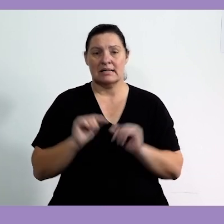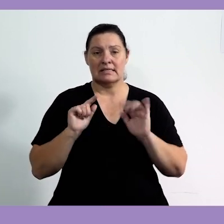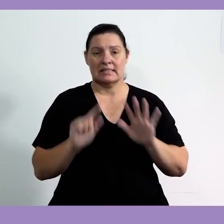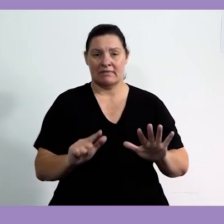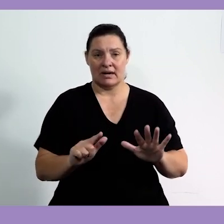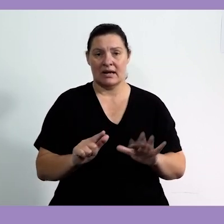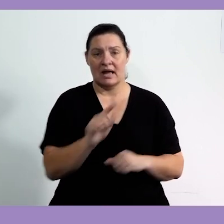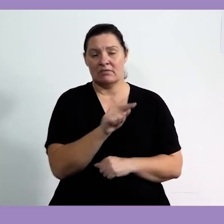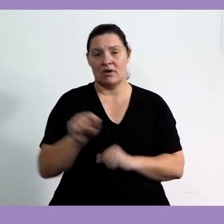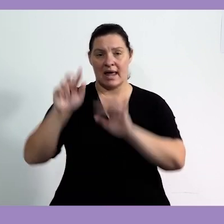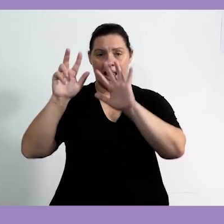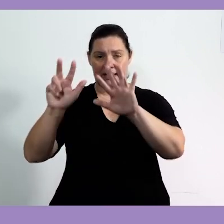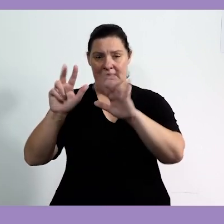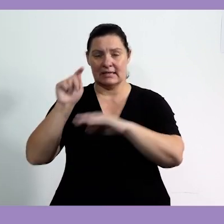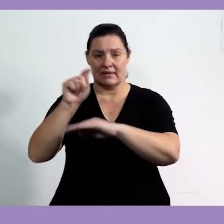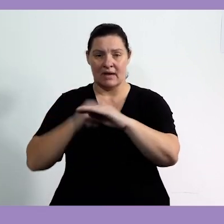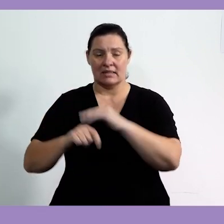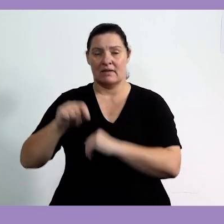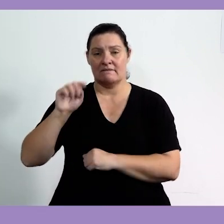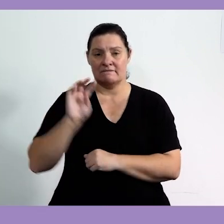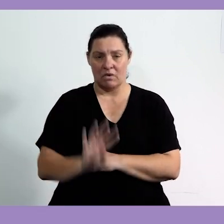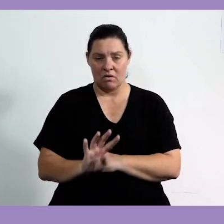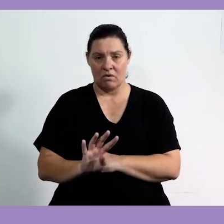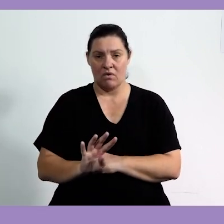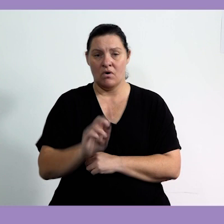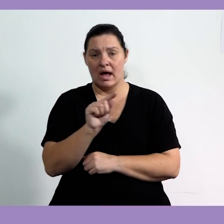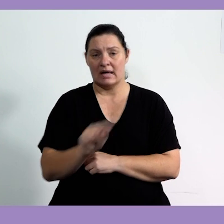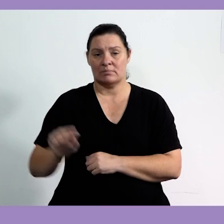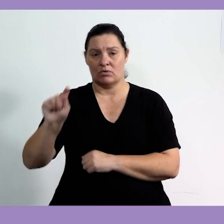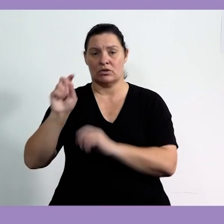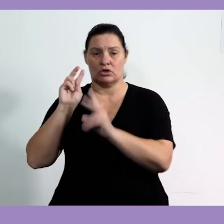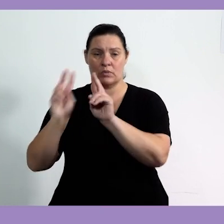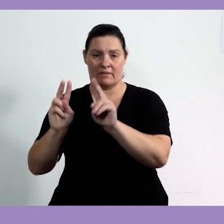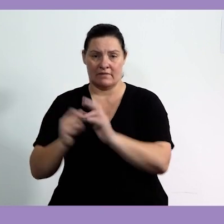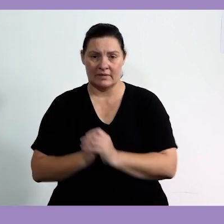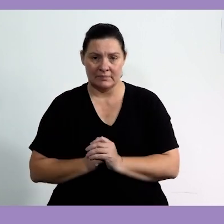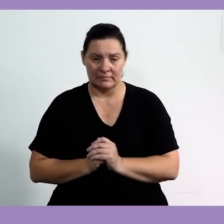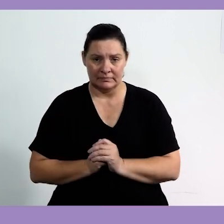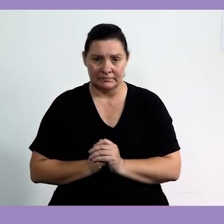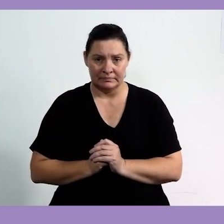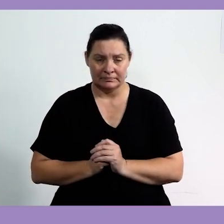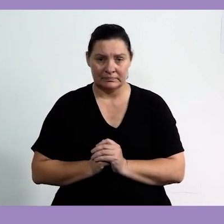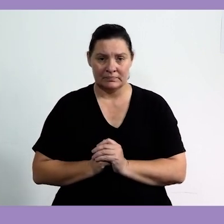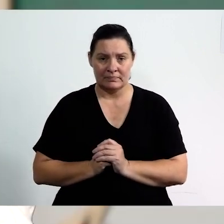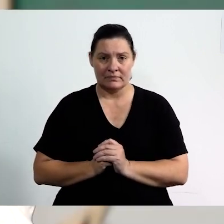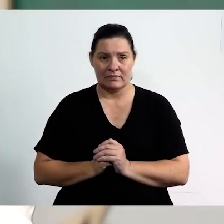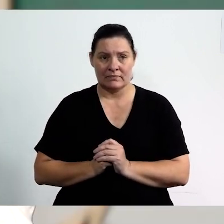of 7 to the exponent 8 divided by 4 to the exponent 12.